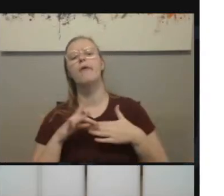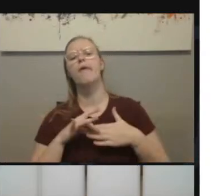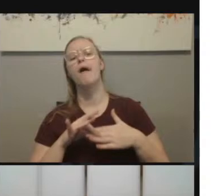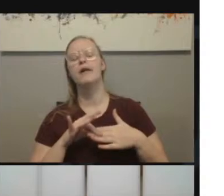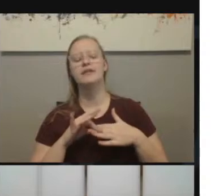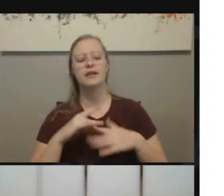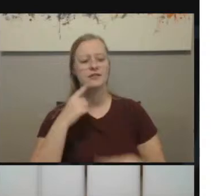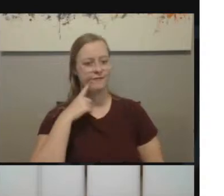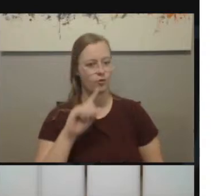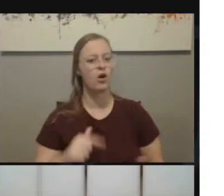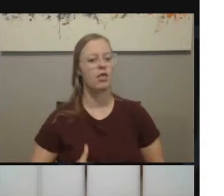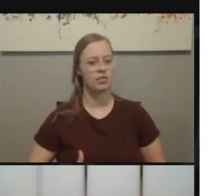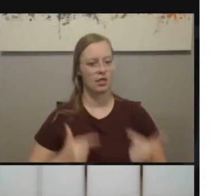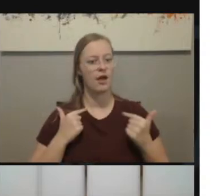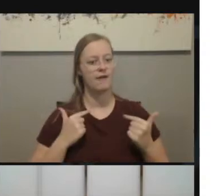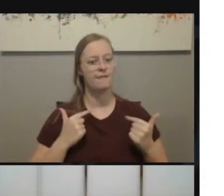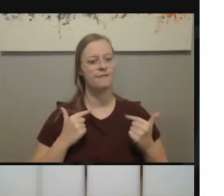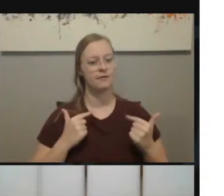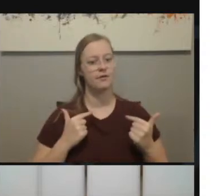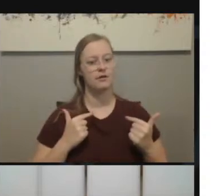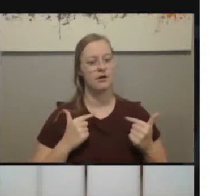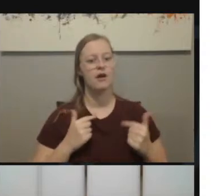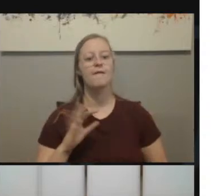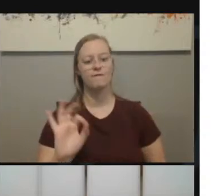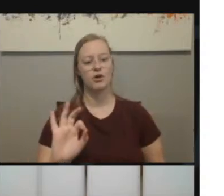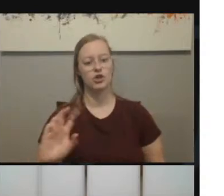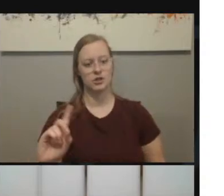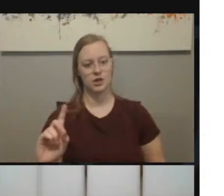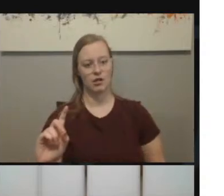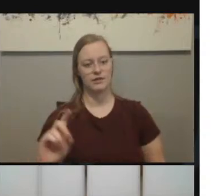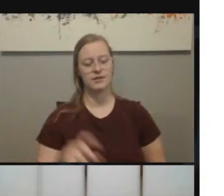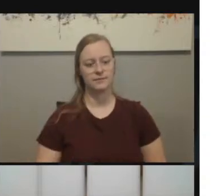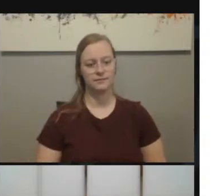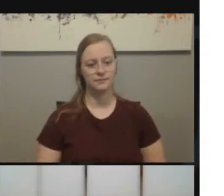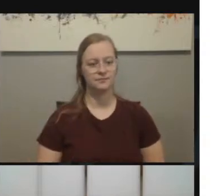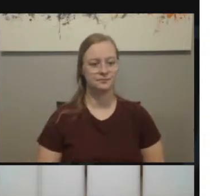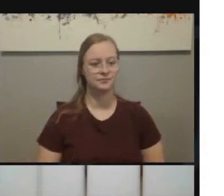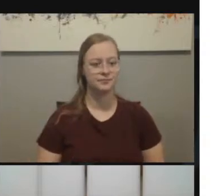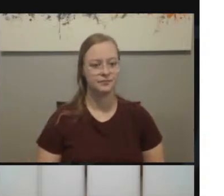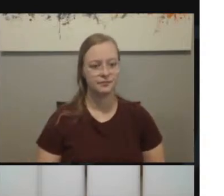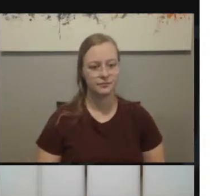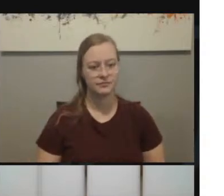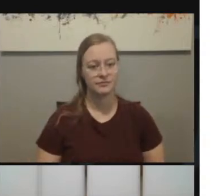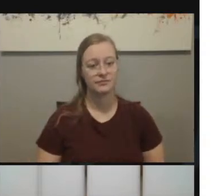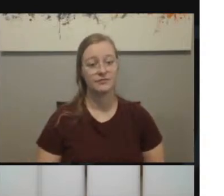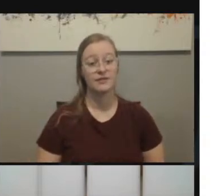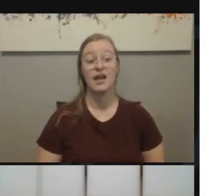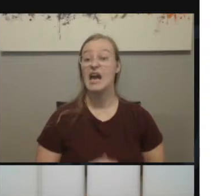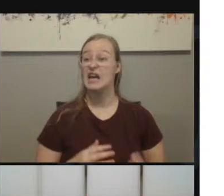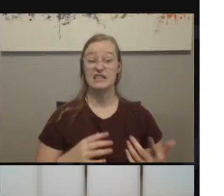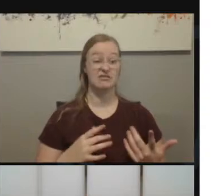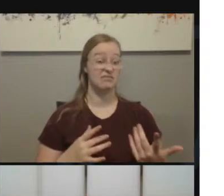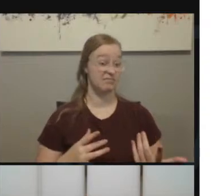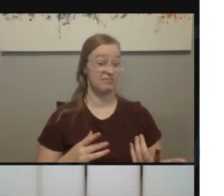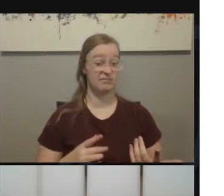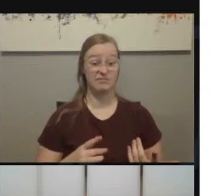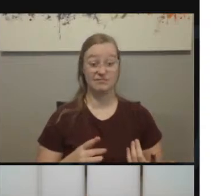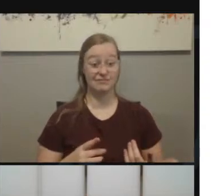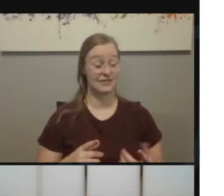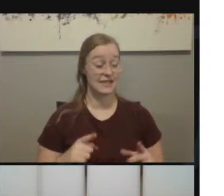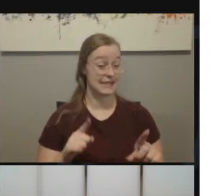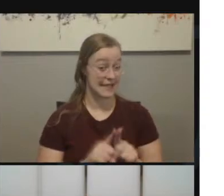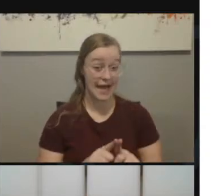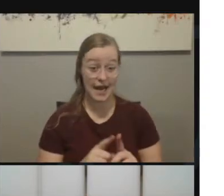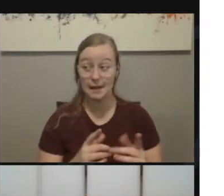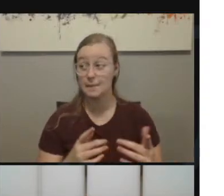of the life of one Frederick Bailey Douglass, and by the same token, of